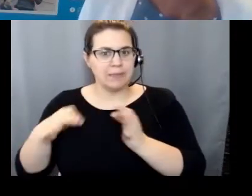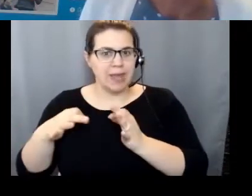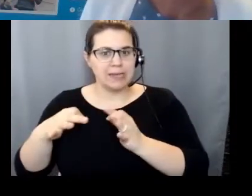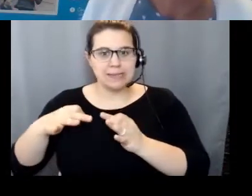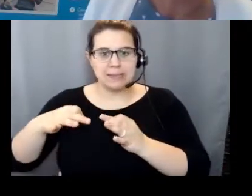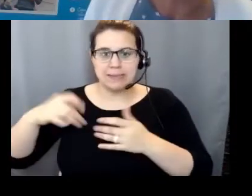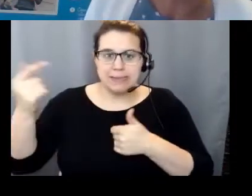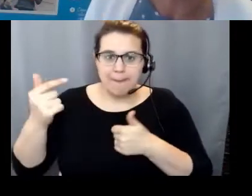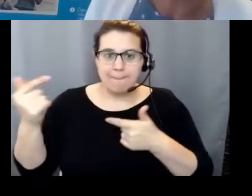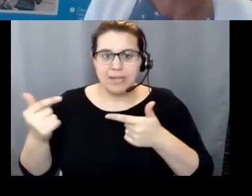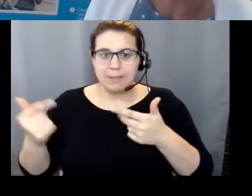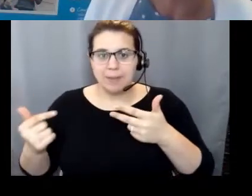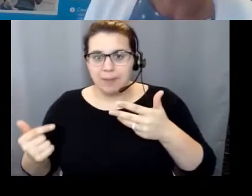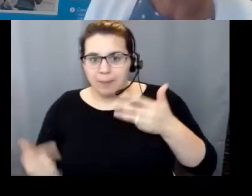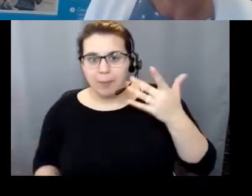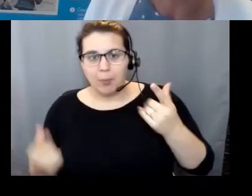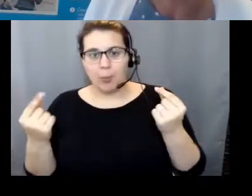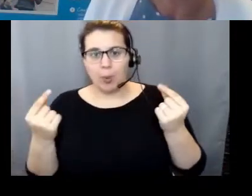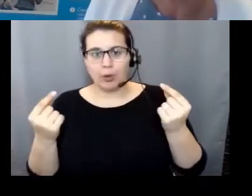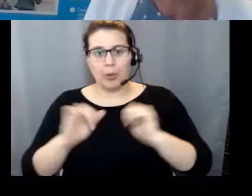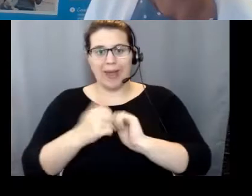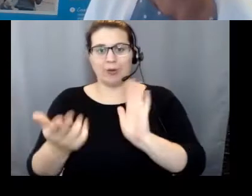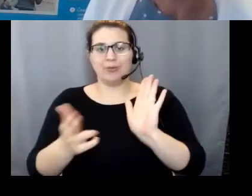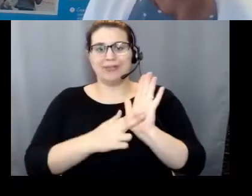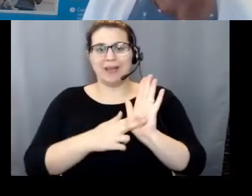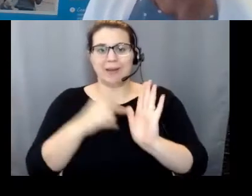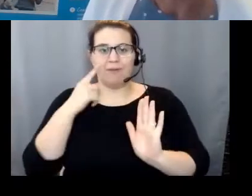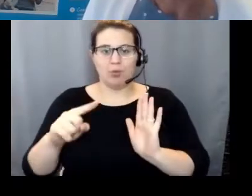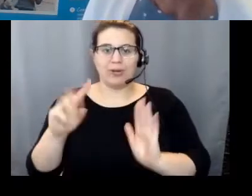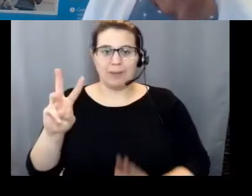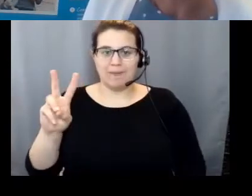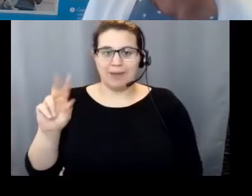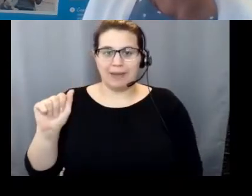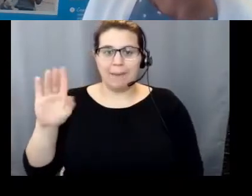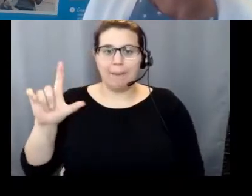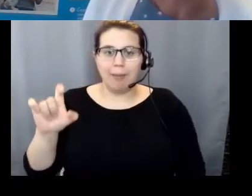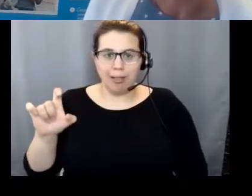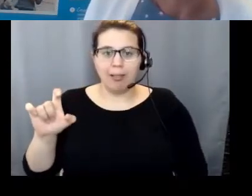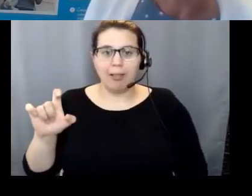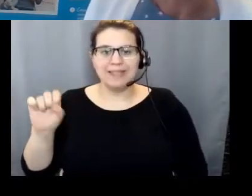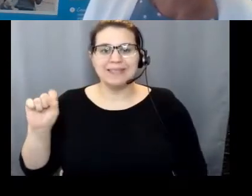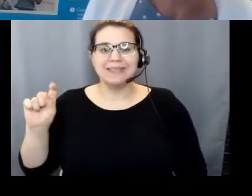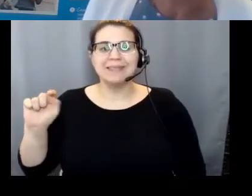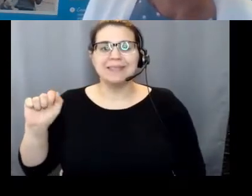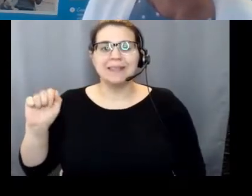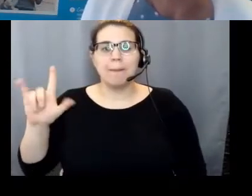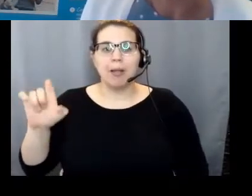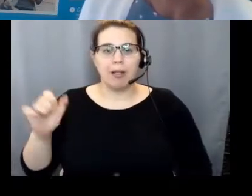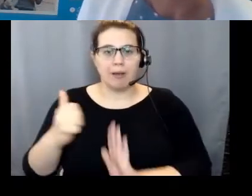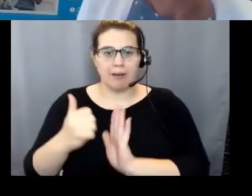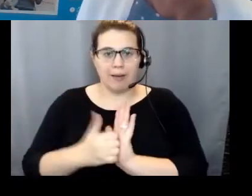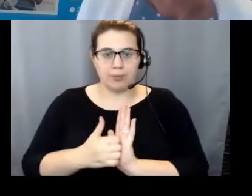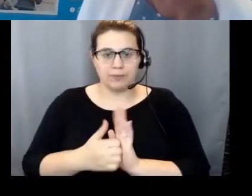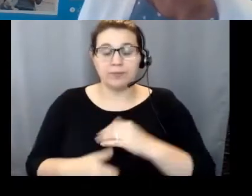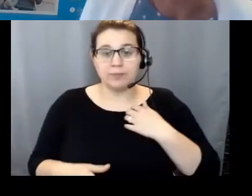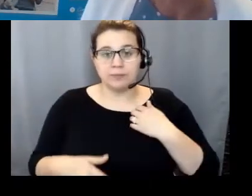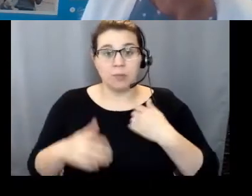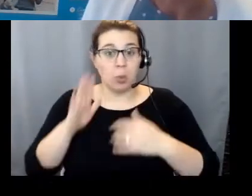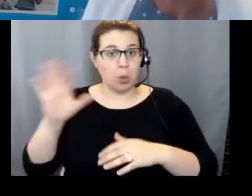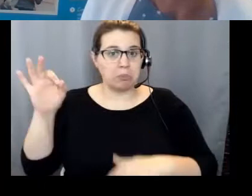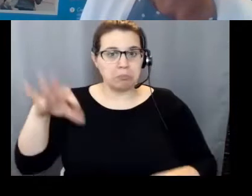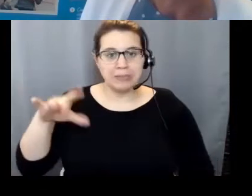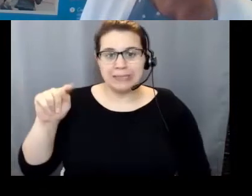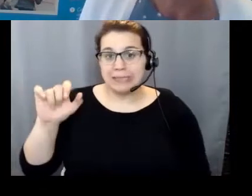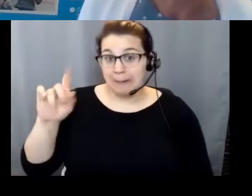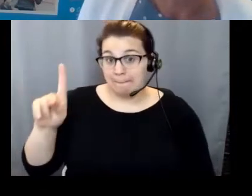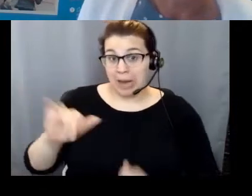of enrolling in a WVABLE Stable Account. We will share tips on how to make the enrollment process as smooth as possible,